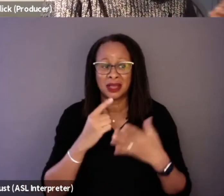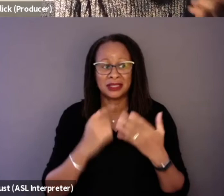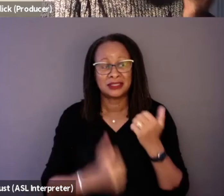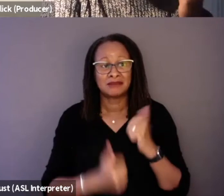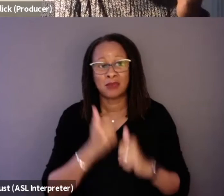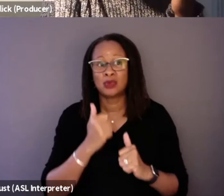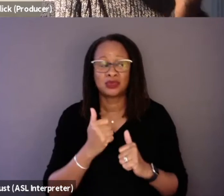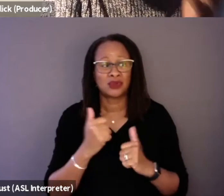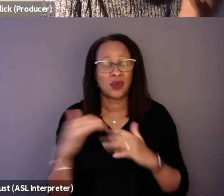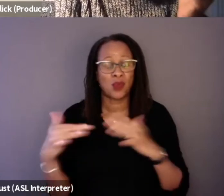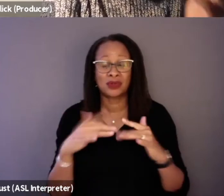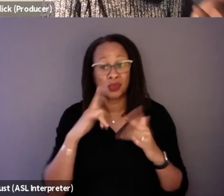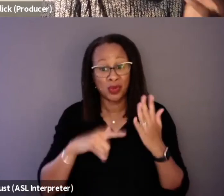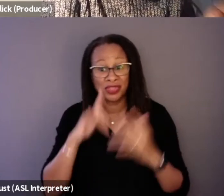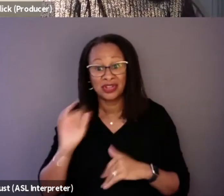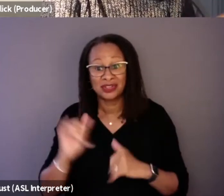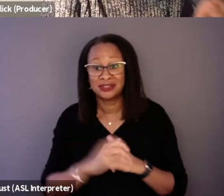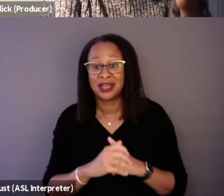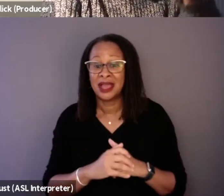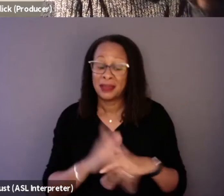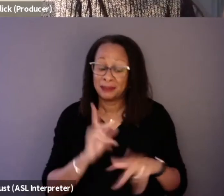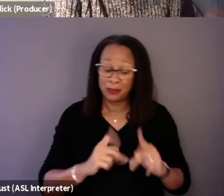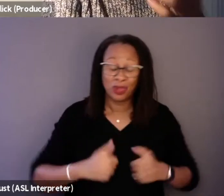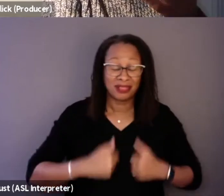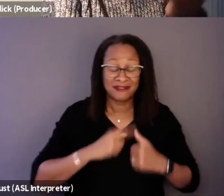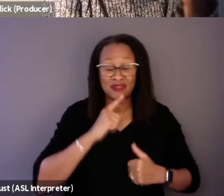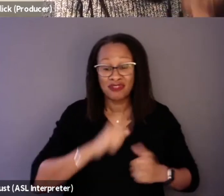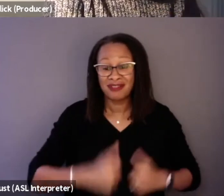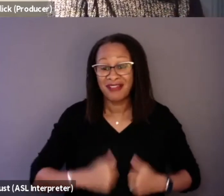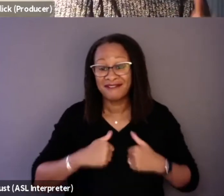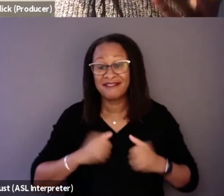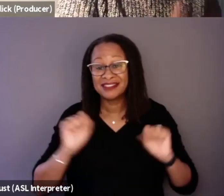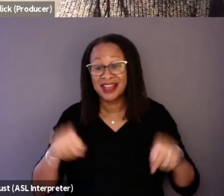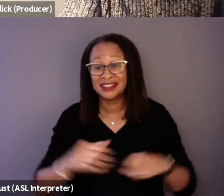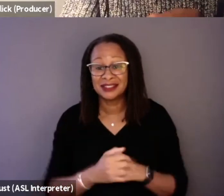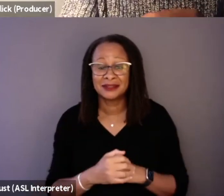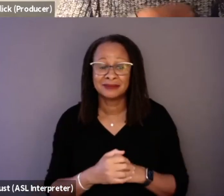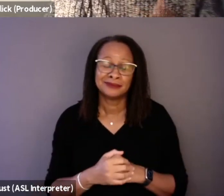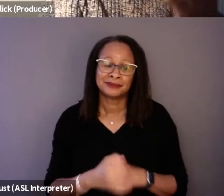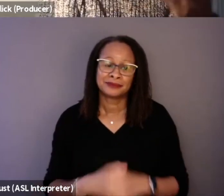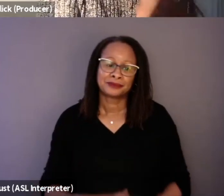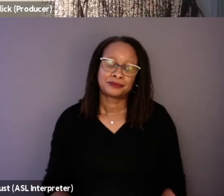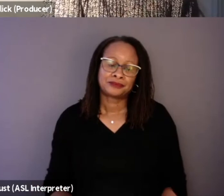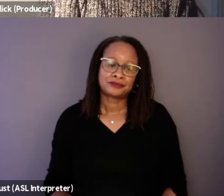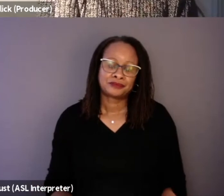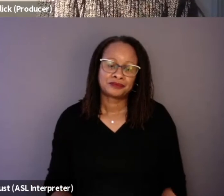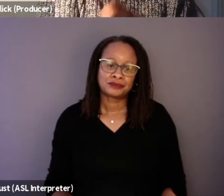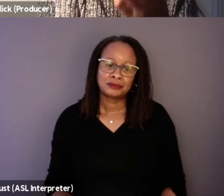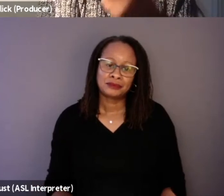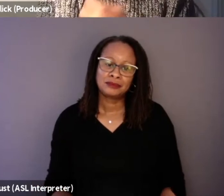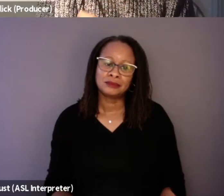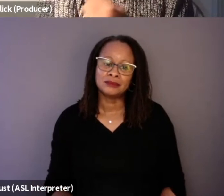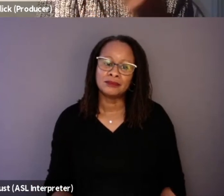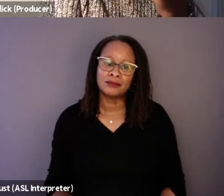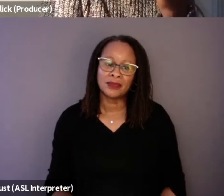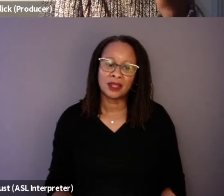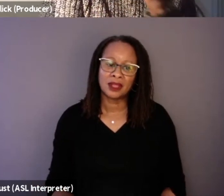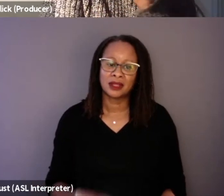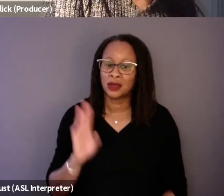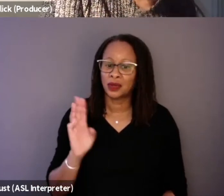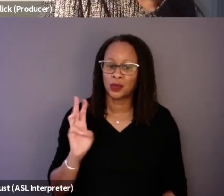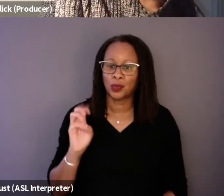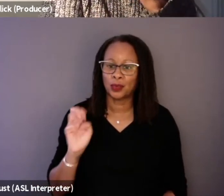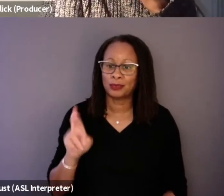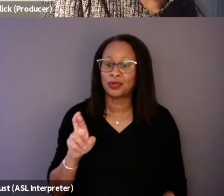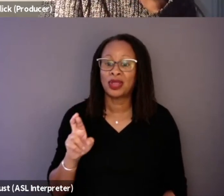saw. People are living real lives. It's not, it's in we're both from the Great Britain, Simon, and my